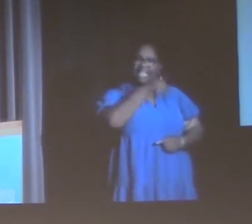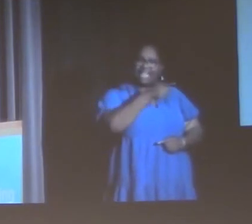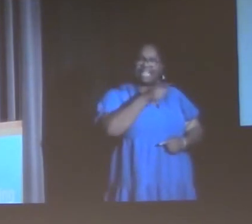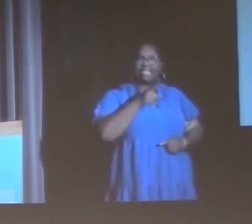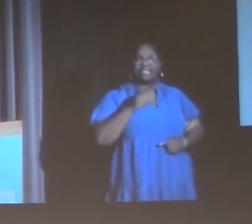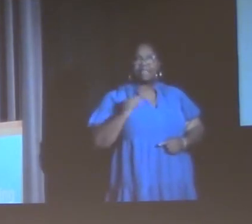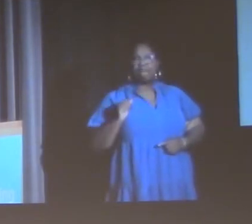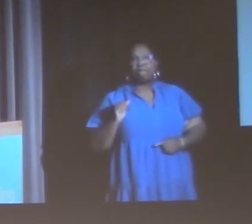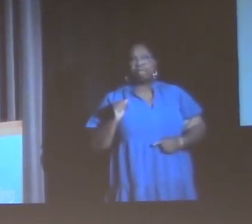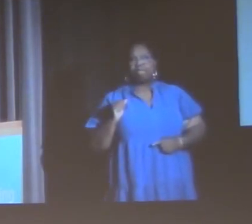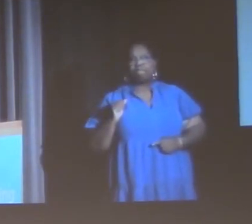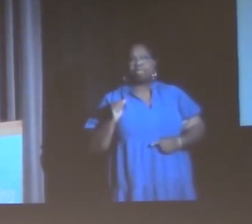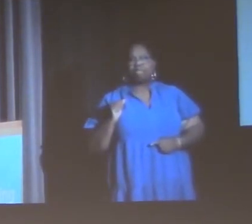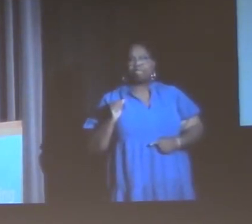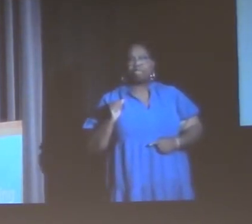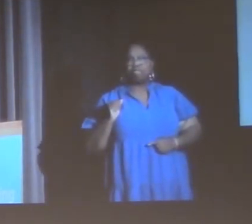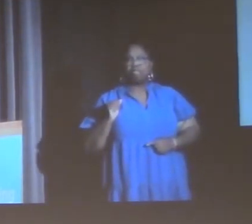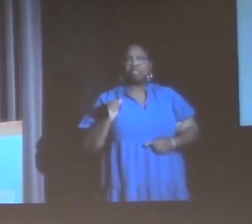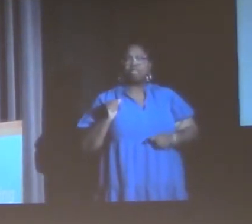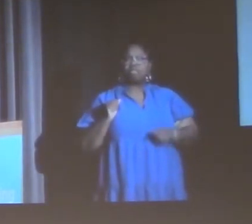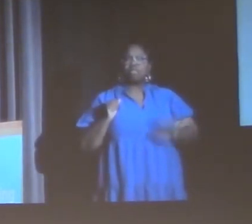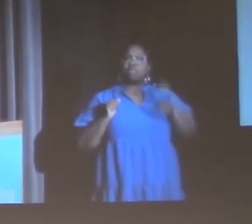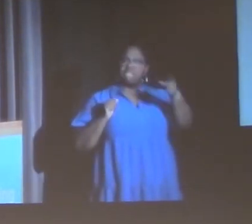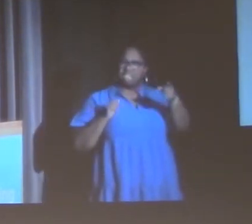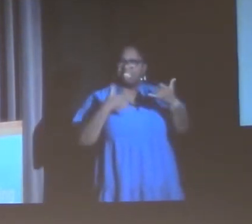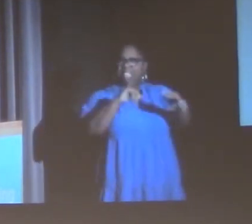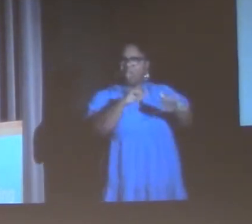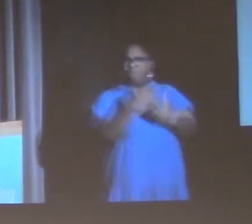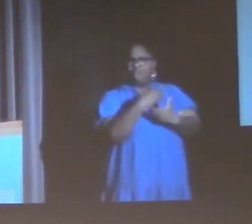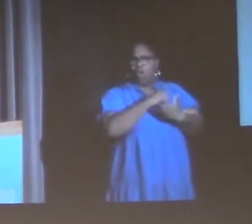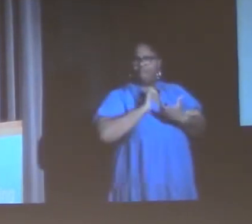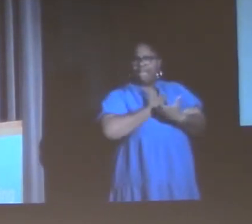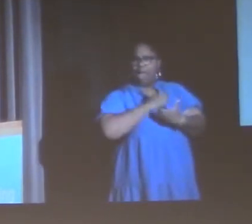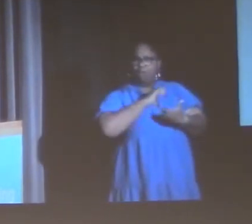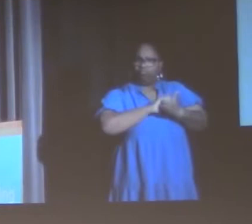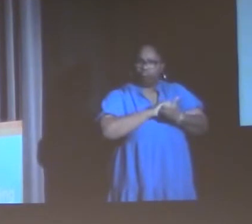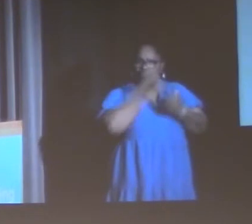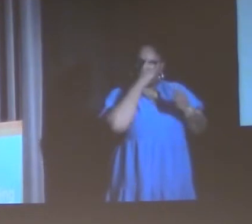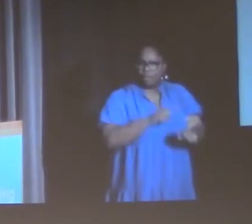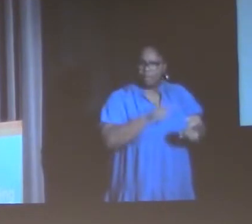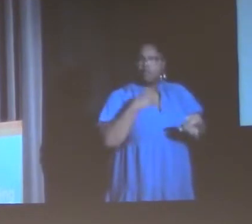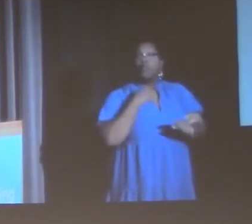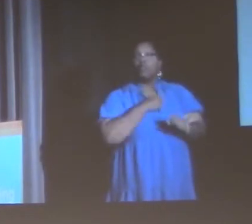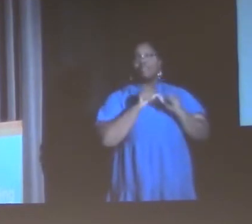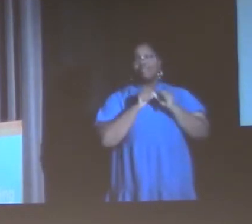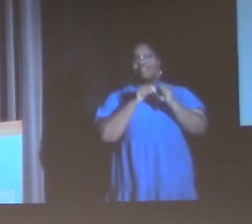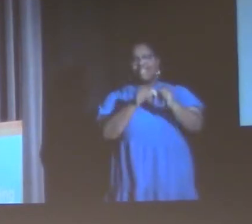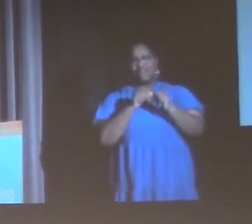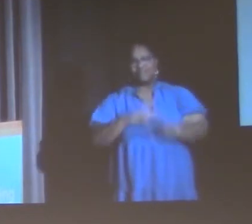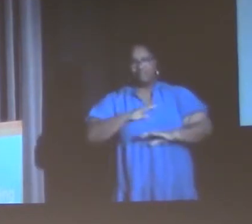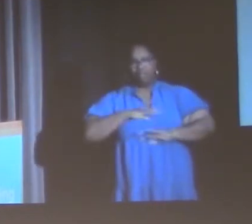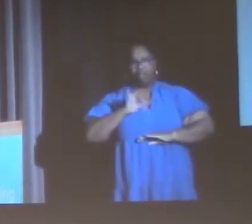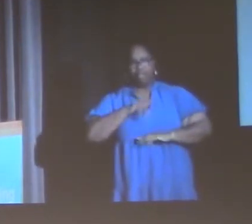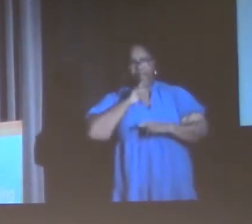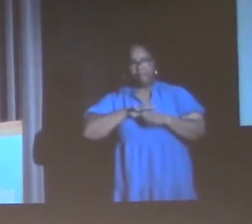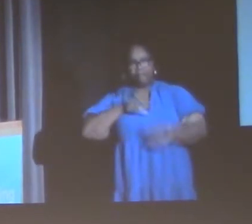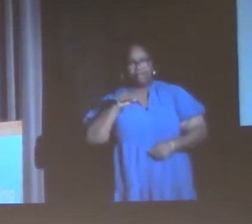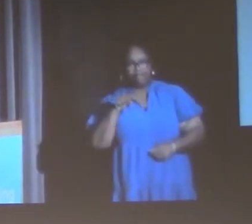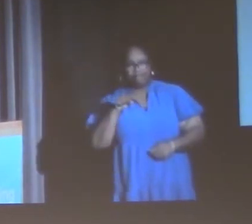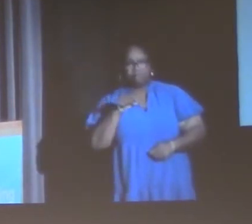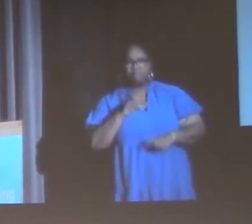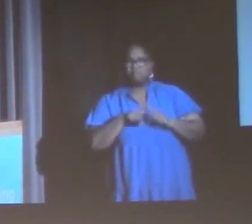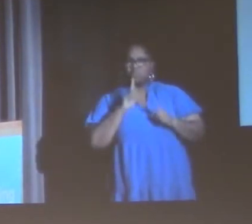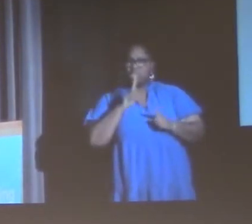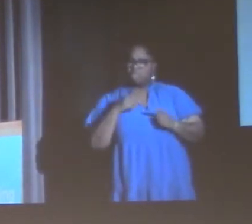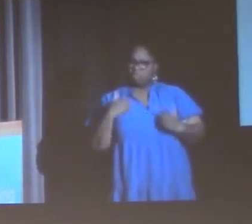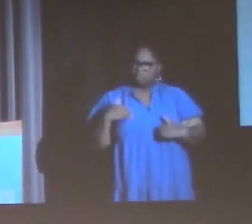he's engaging with the pact that we made, and we're all continuing to fulfill that commitment. But it's so unique